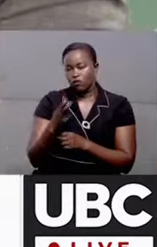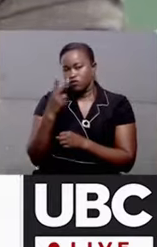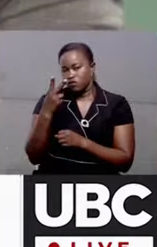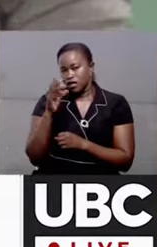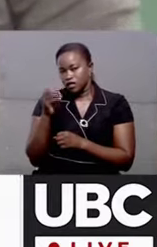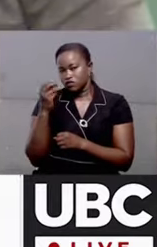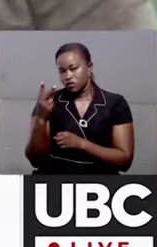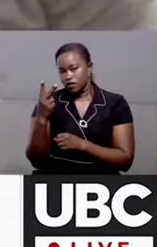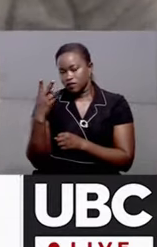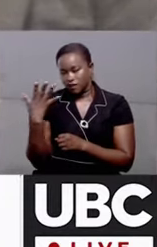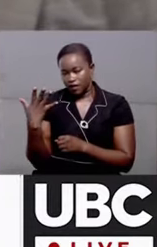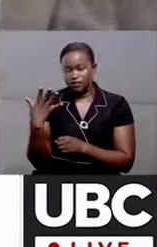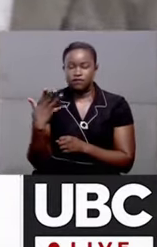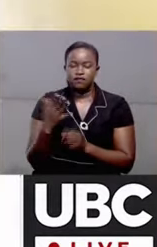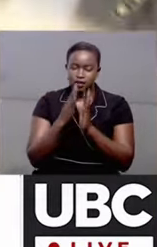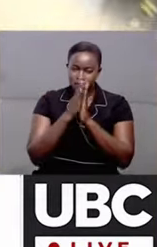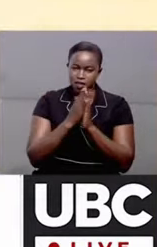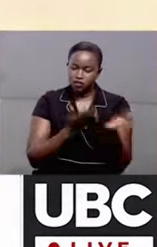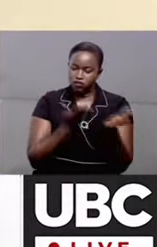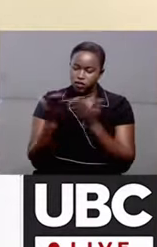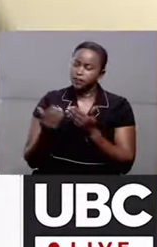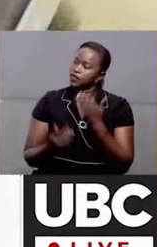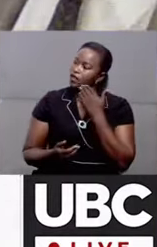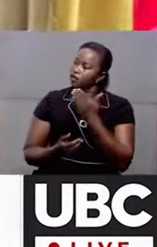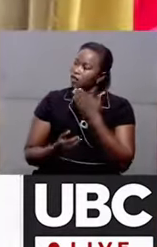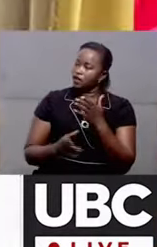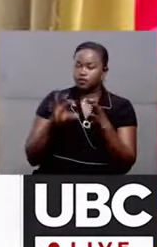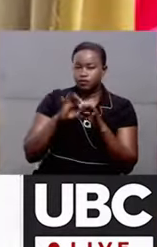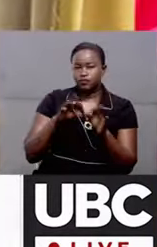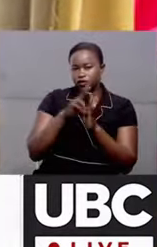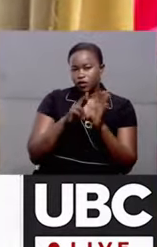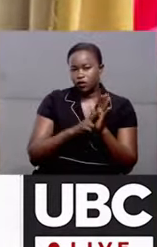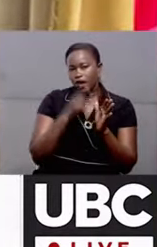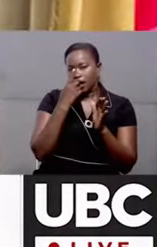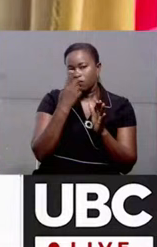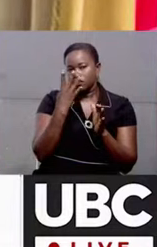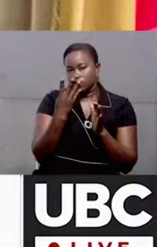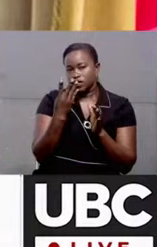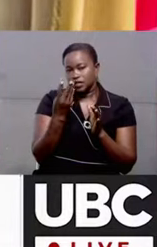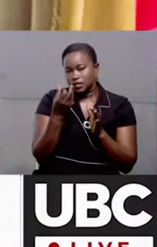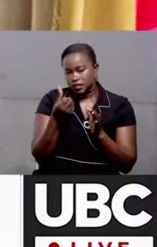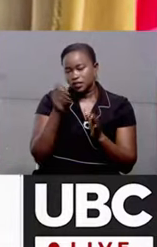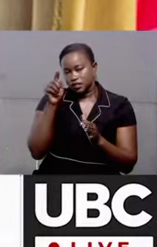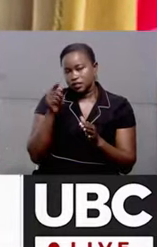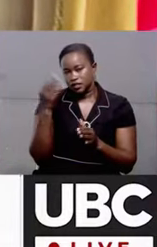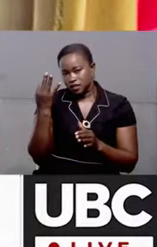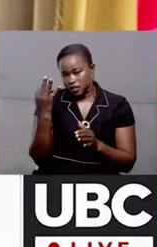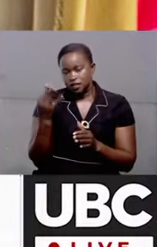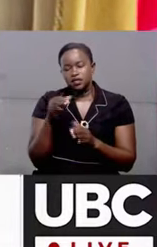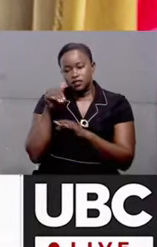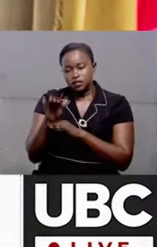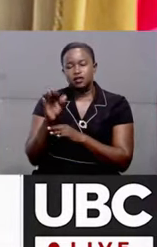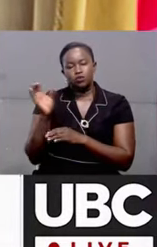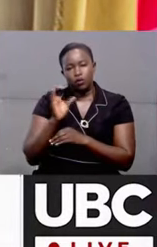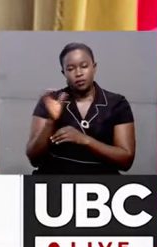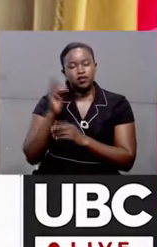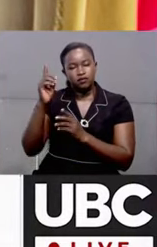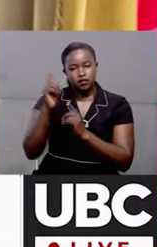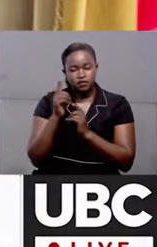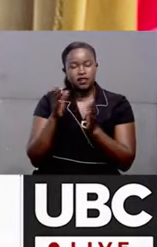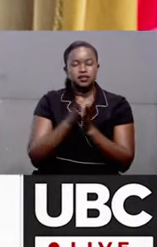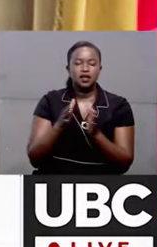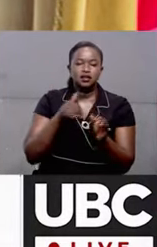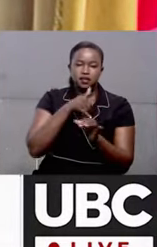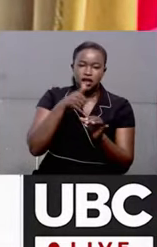2024-2025. I beg to lay. Thank you. Pursuant to Rule 146, there. Refer to the Committee of Defense and